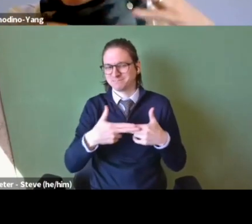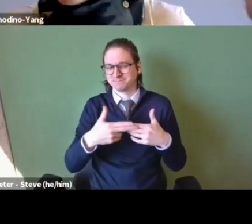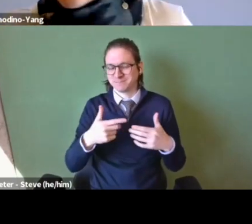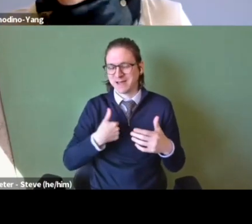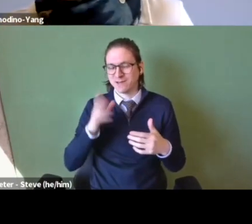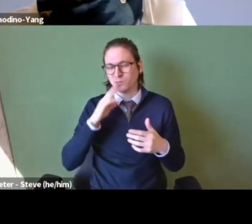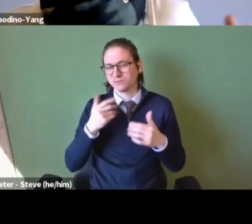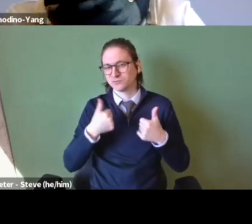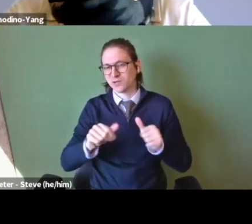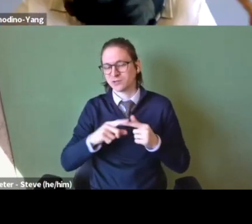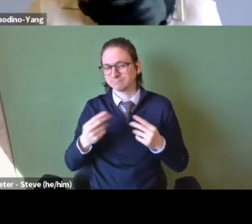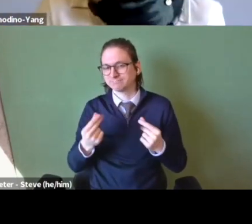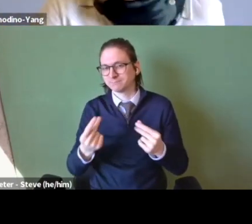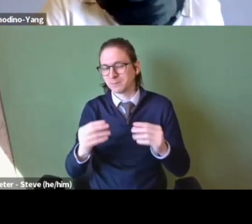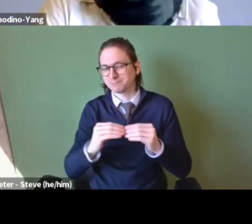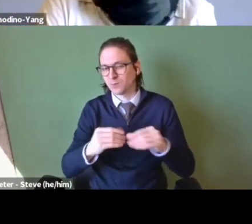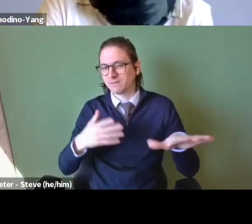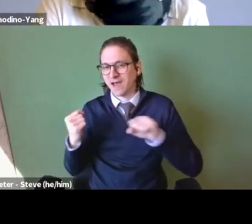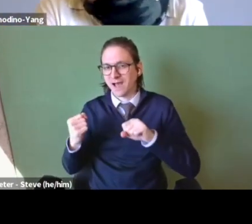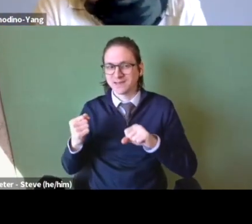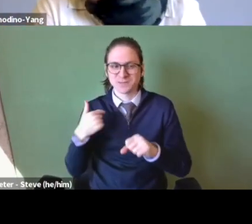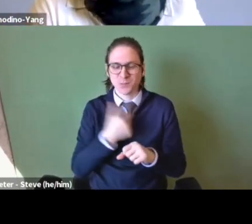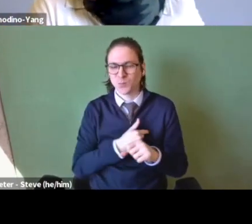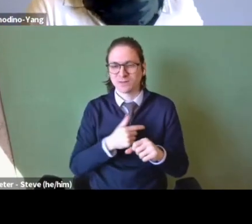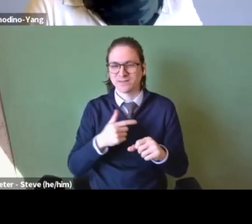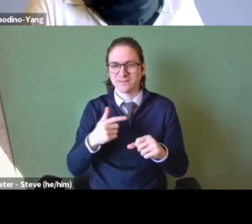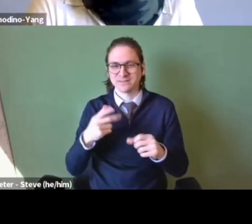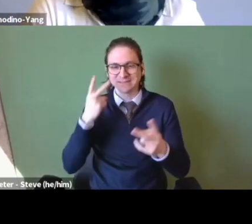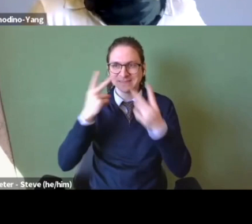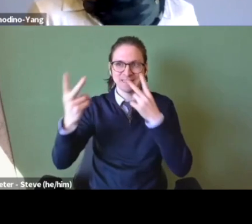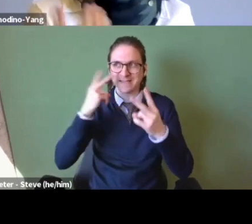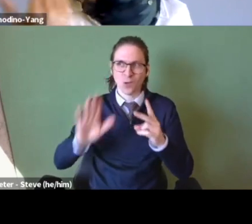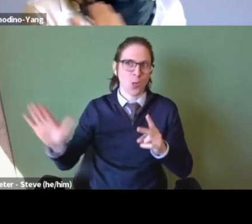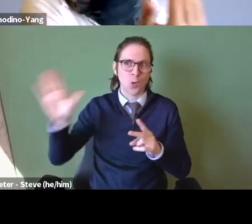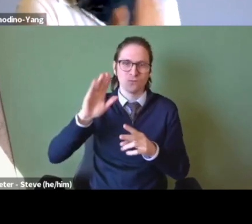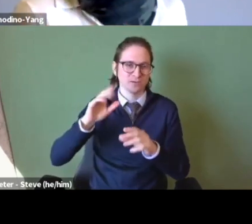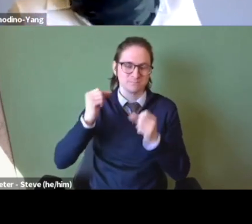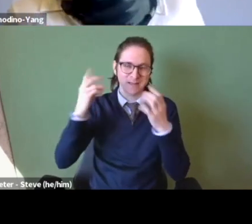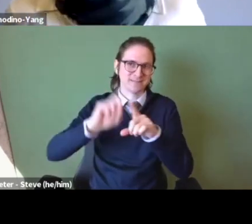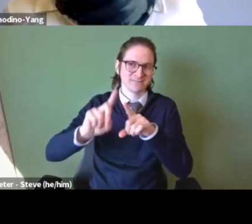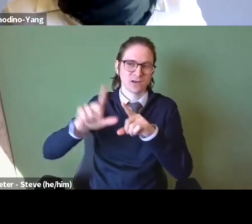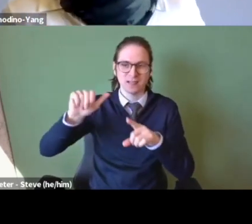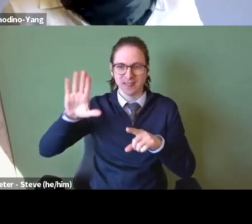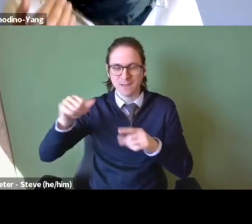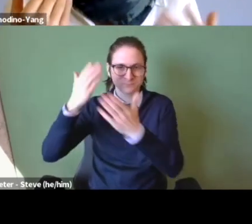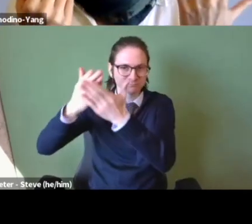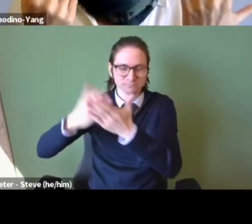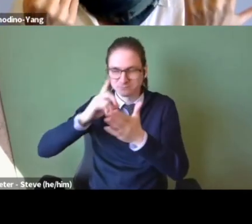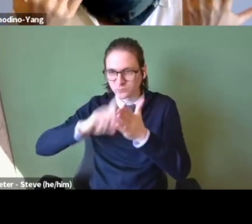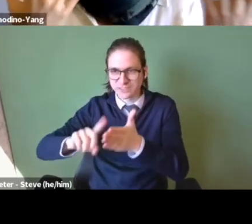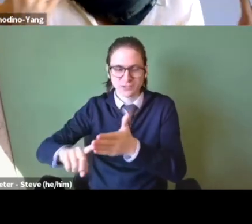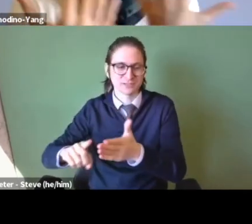shown in exquisite detail by many labs in many ways. But what my little nephew here is revealing is that